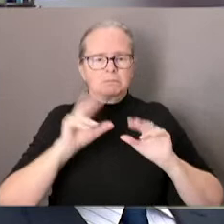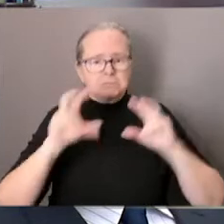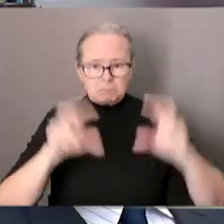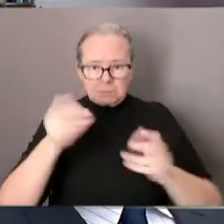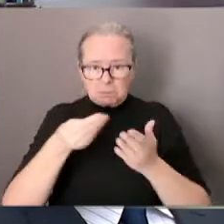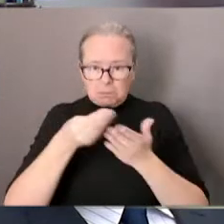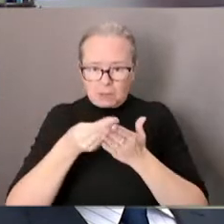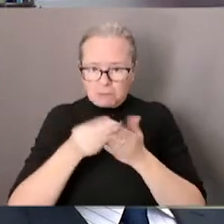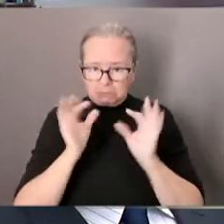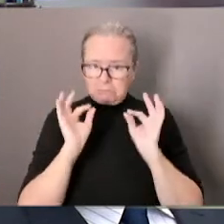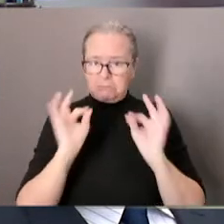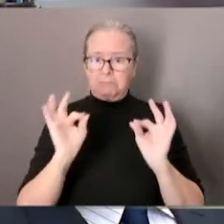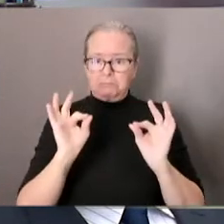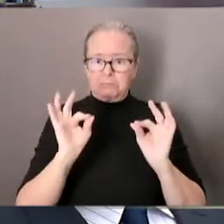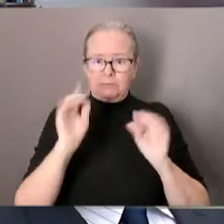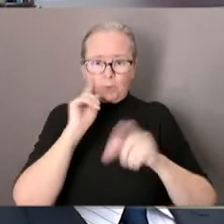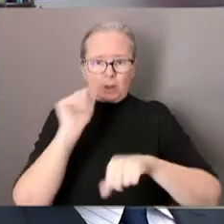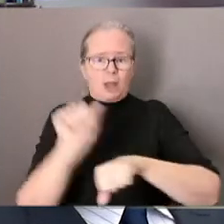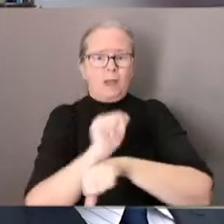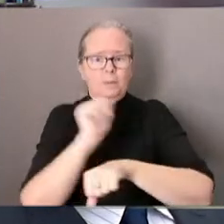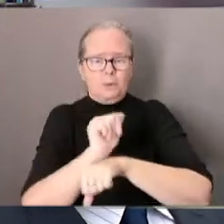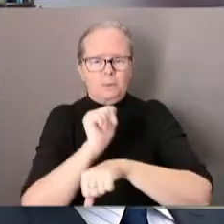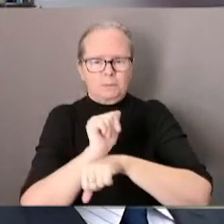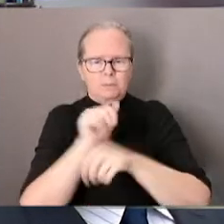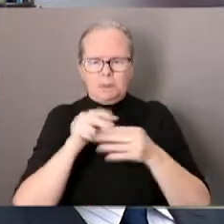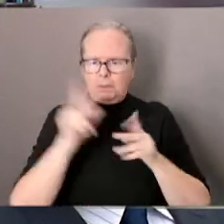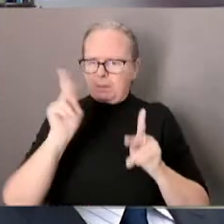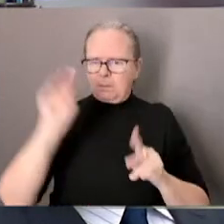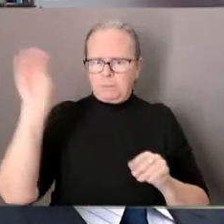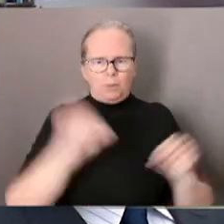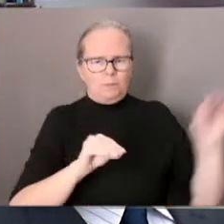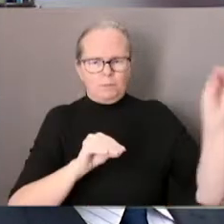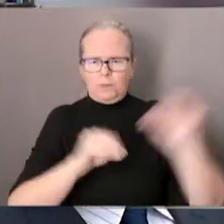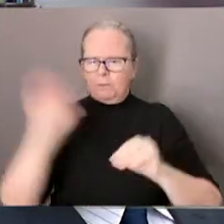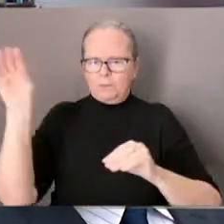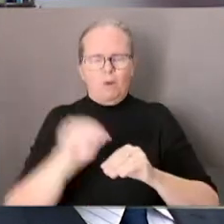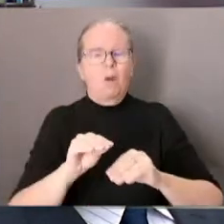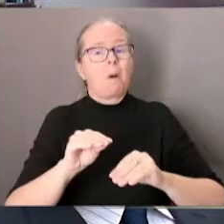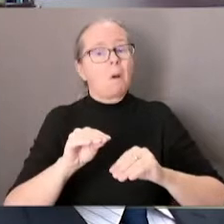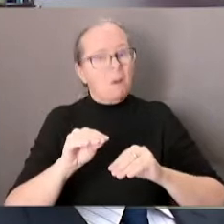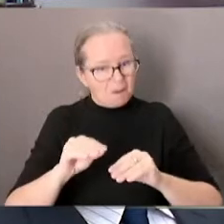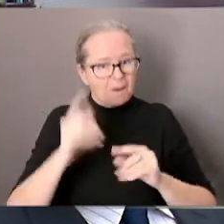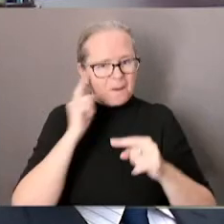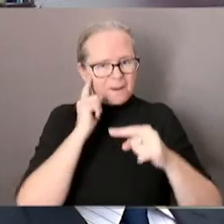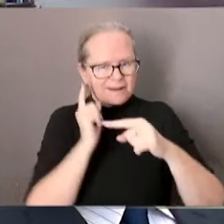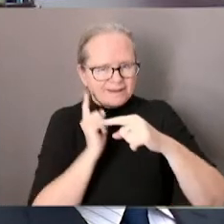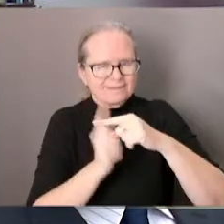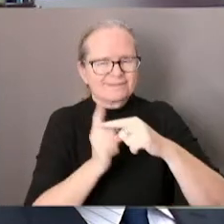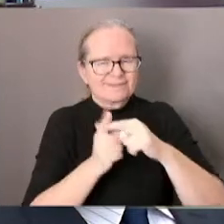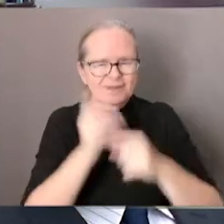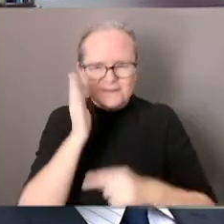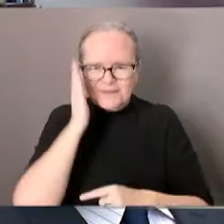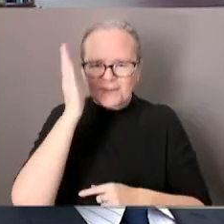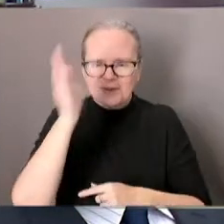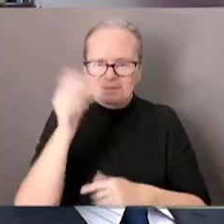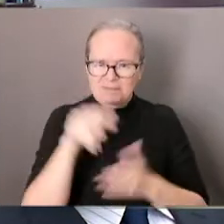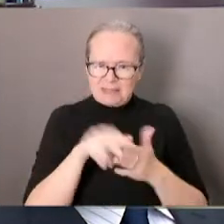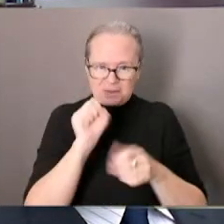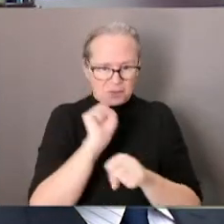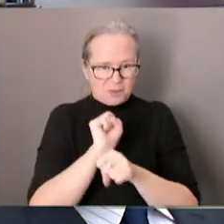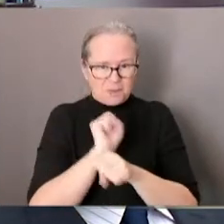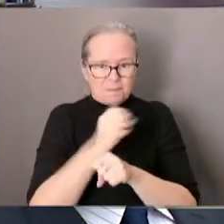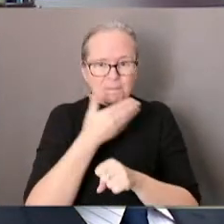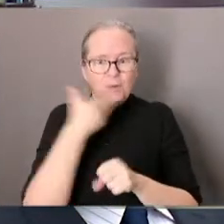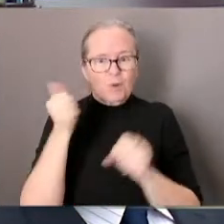ambitious Canadians has an optimistic future and more minds and money to drive Innovation every albertan and member of our legislature should take